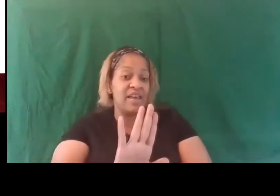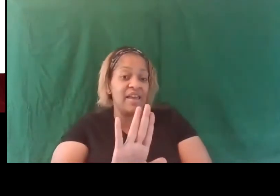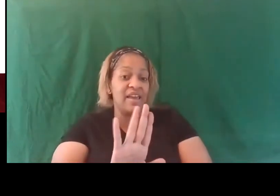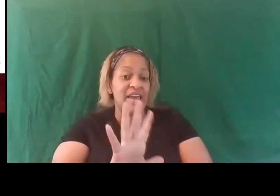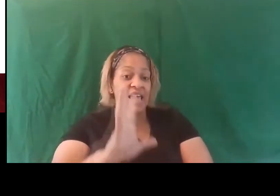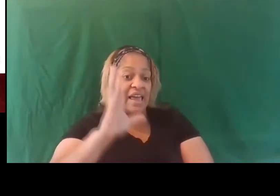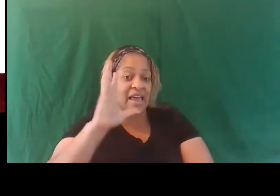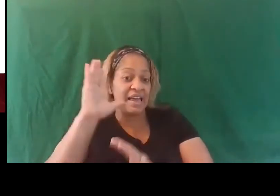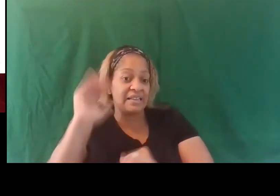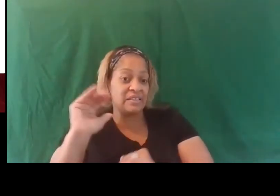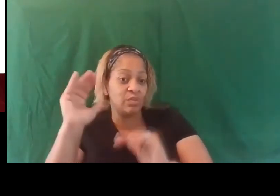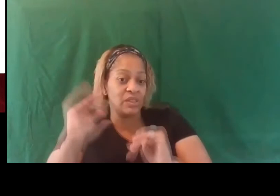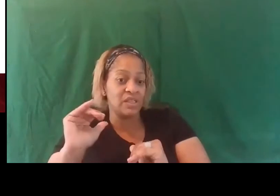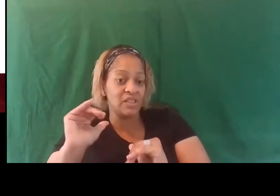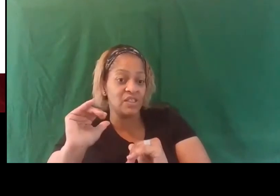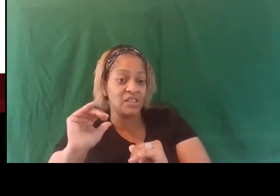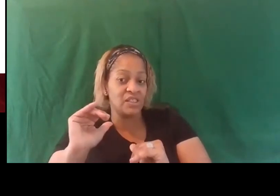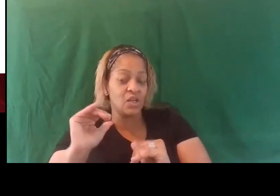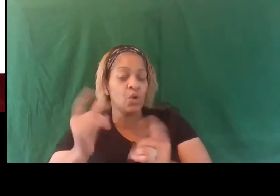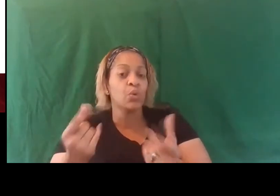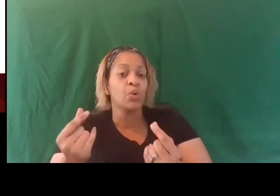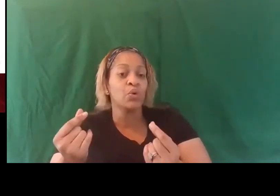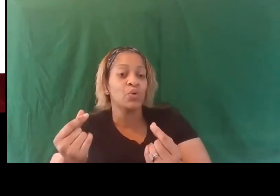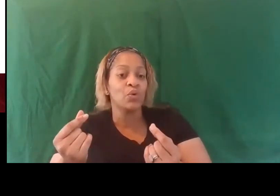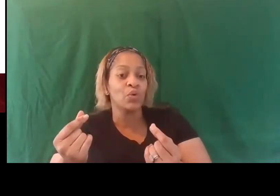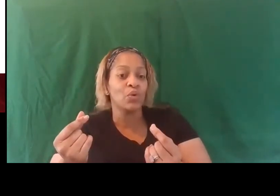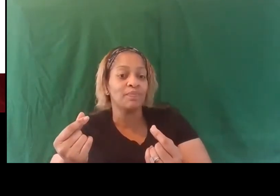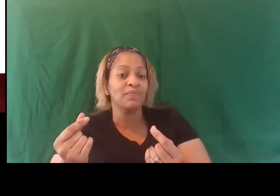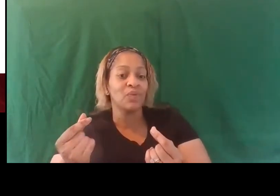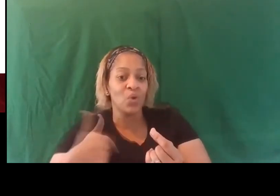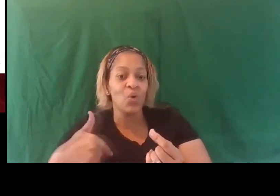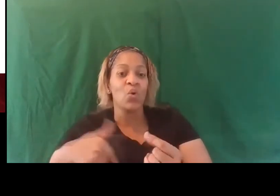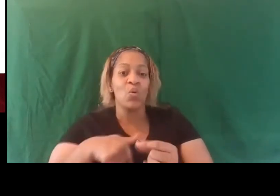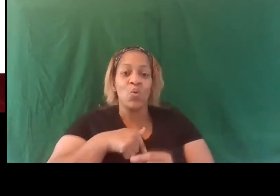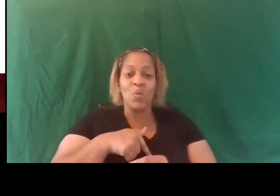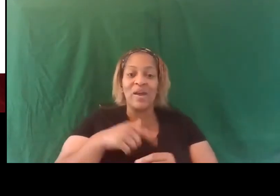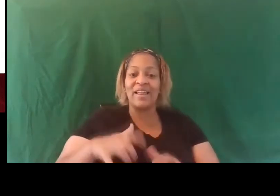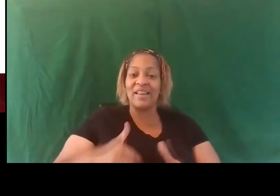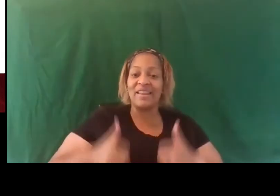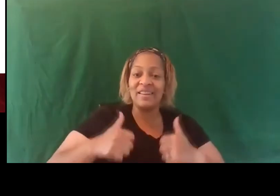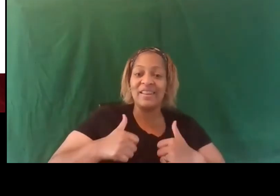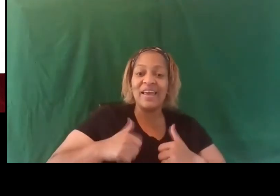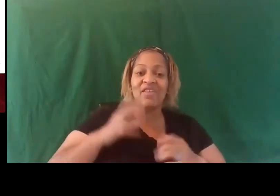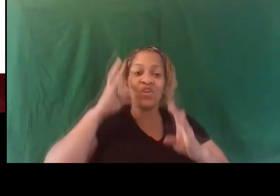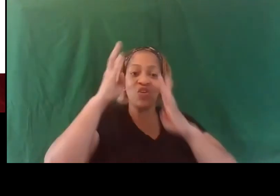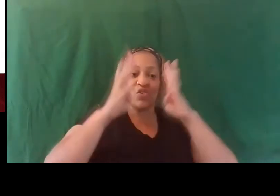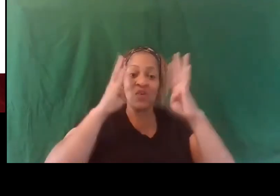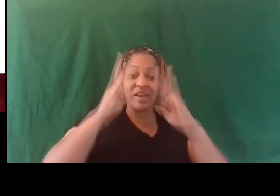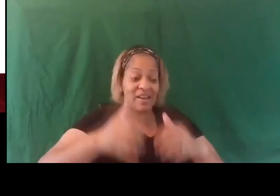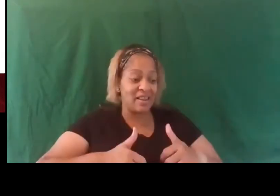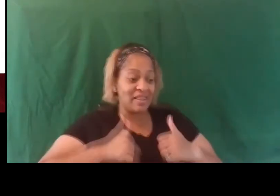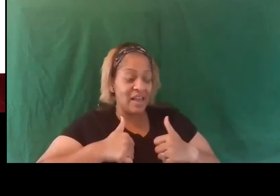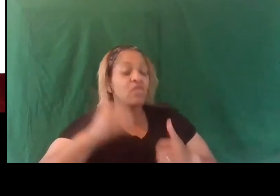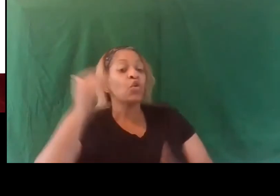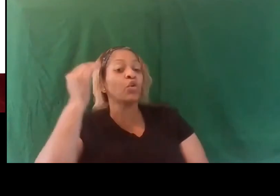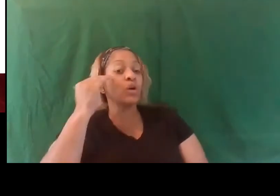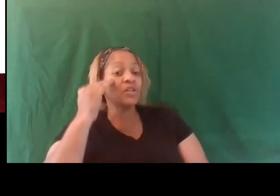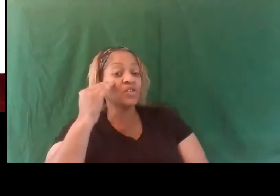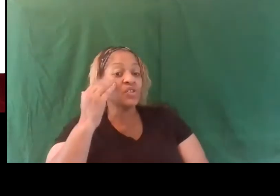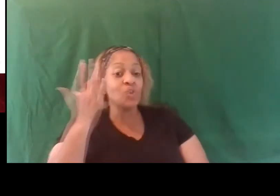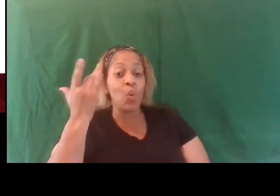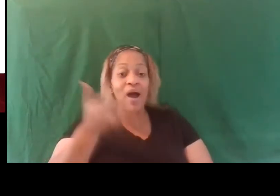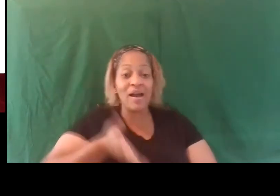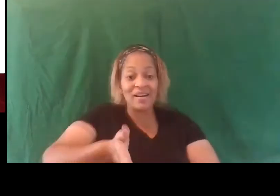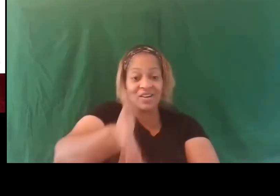of living and creating our life consciously, where we embody the truth that God must be for us because